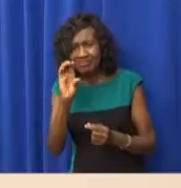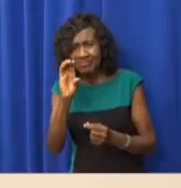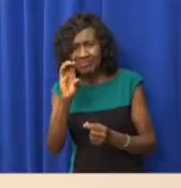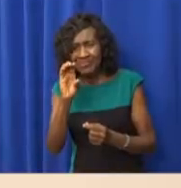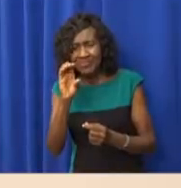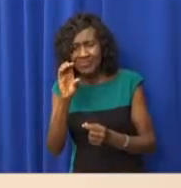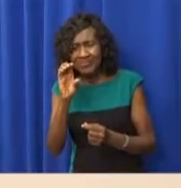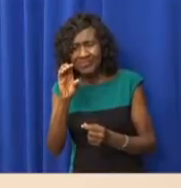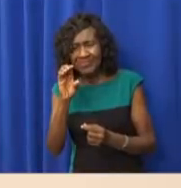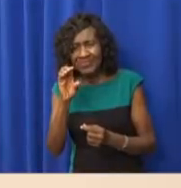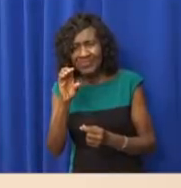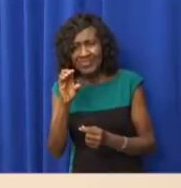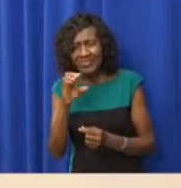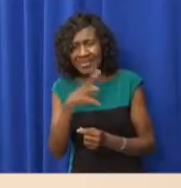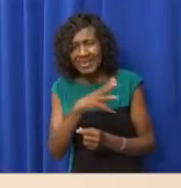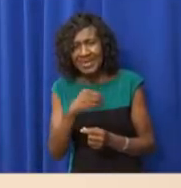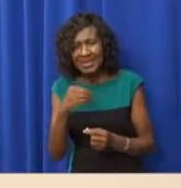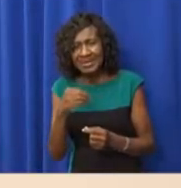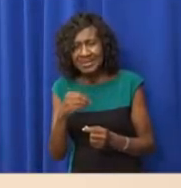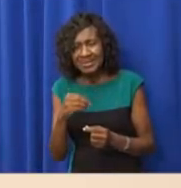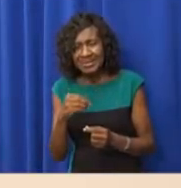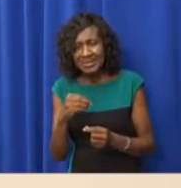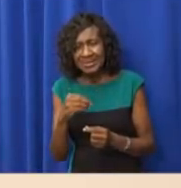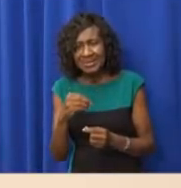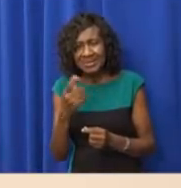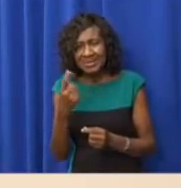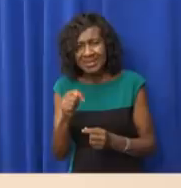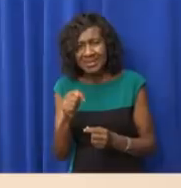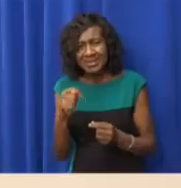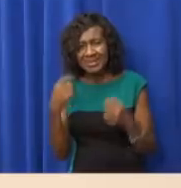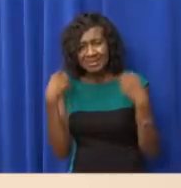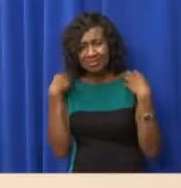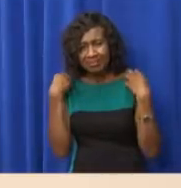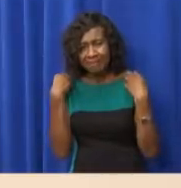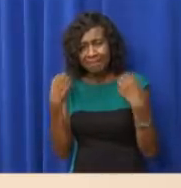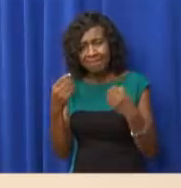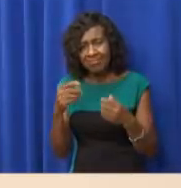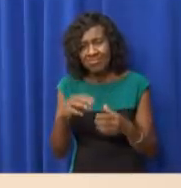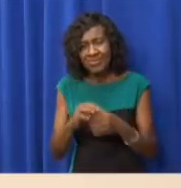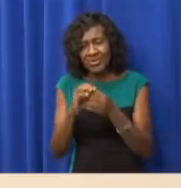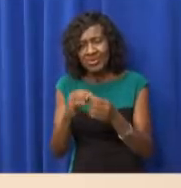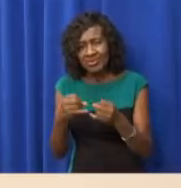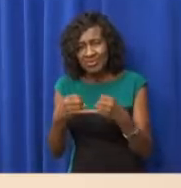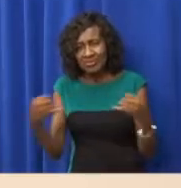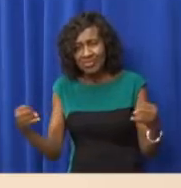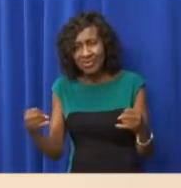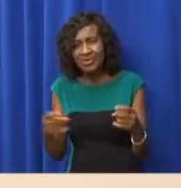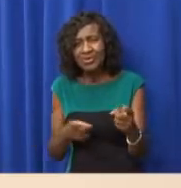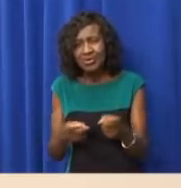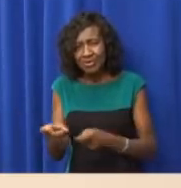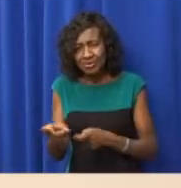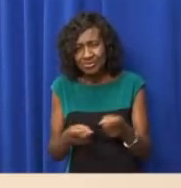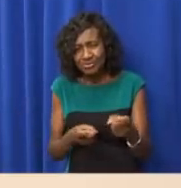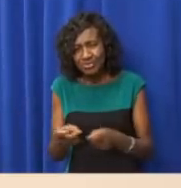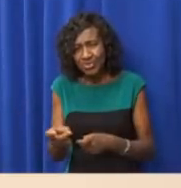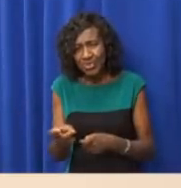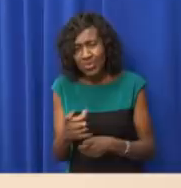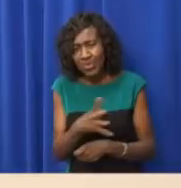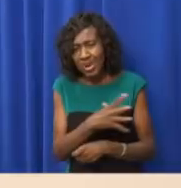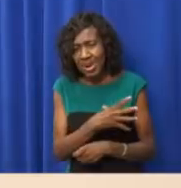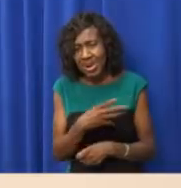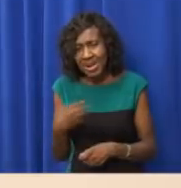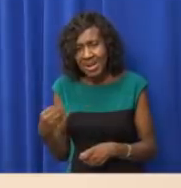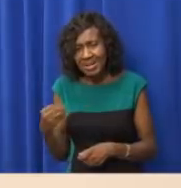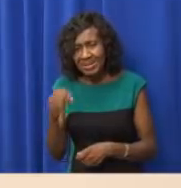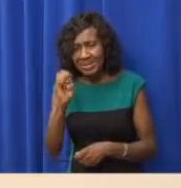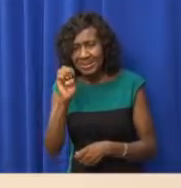the Chief Officer for Minister for Border Control, Wesley Howell, and